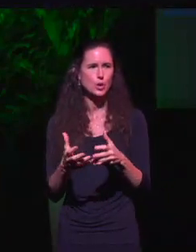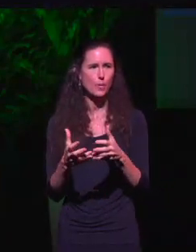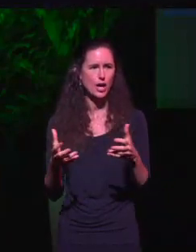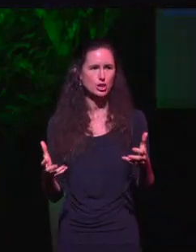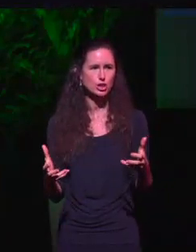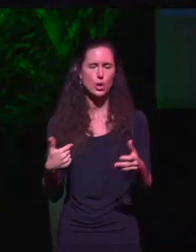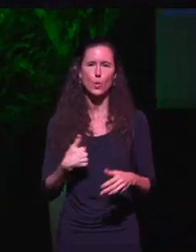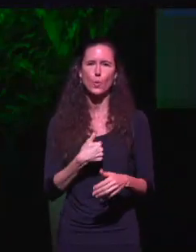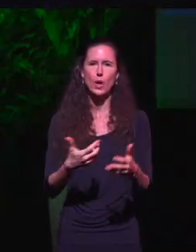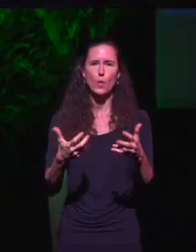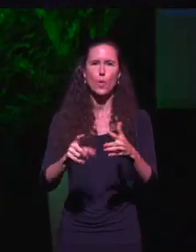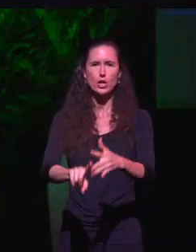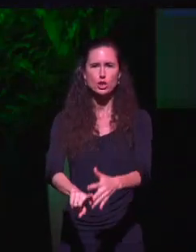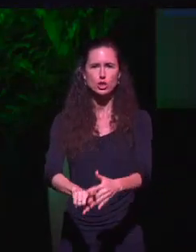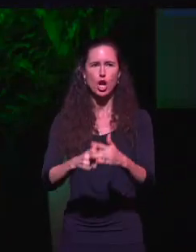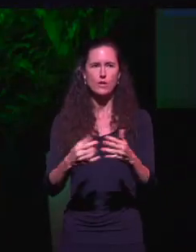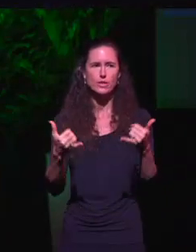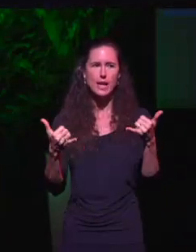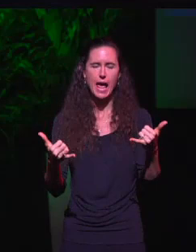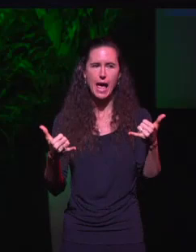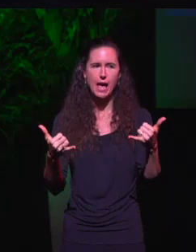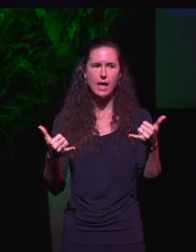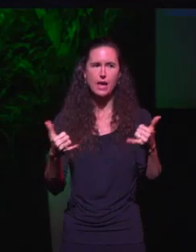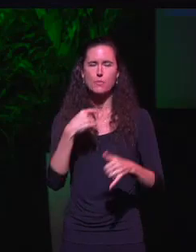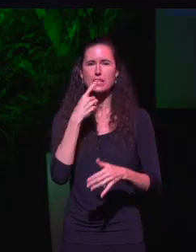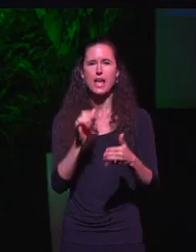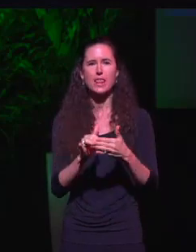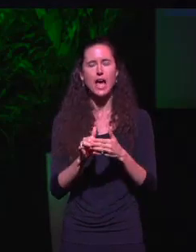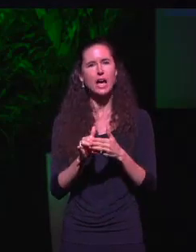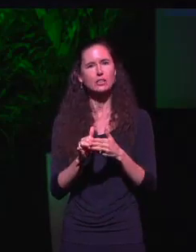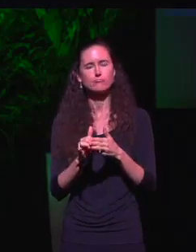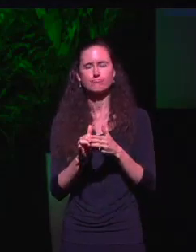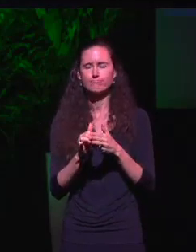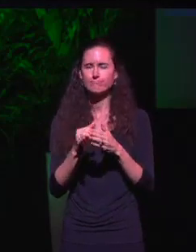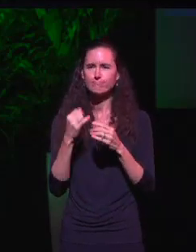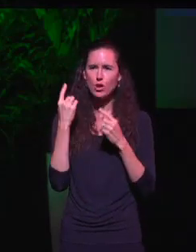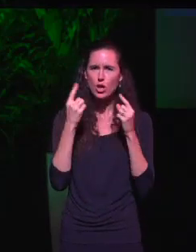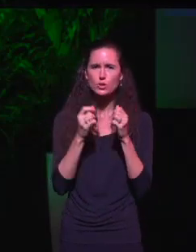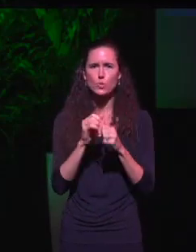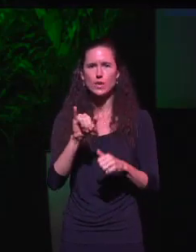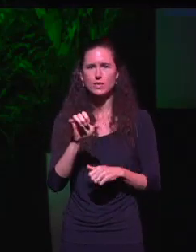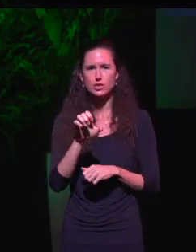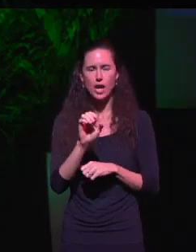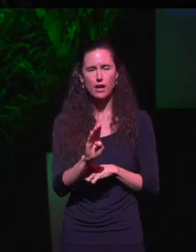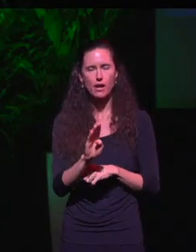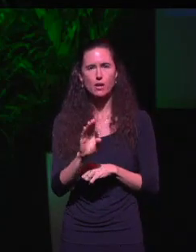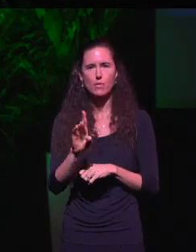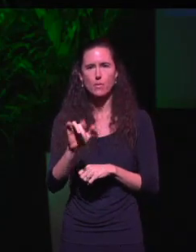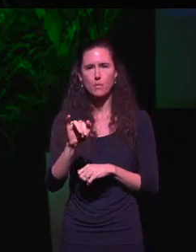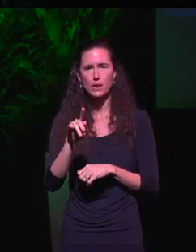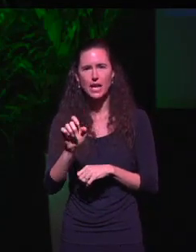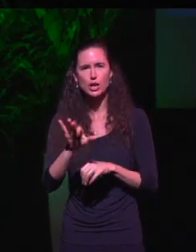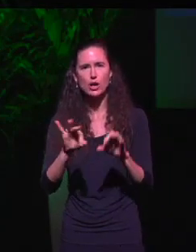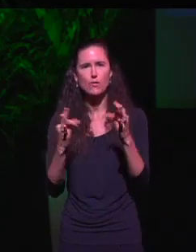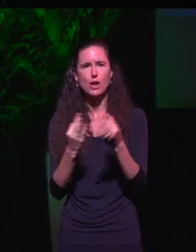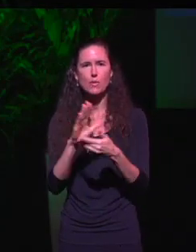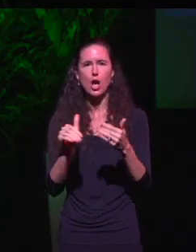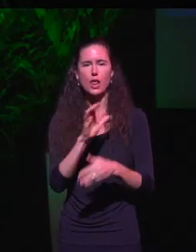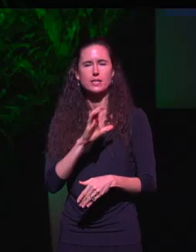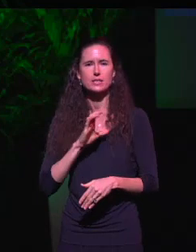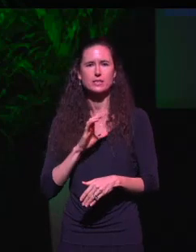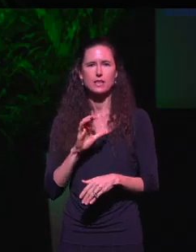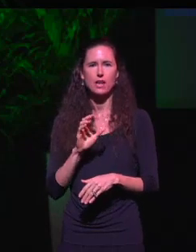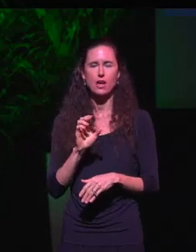And we just wanted to start off today by saying that our thoughts are with you, Jacob Blake, and your family, and all the citizens of